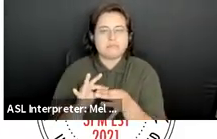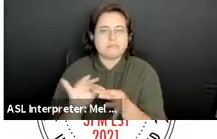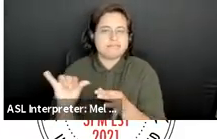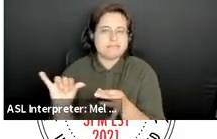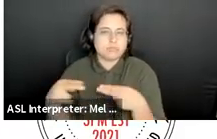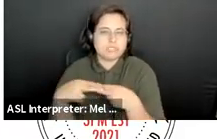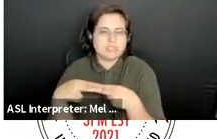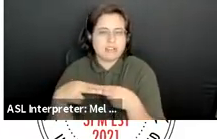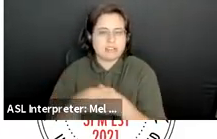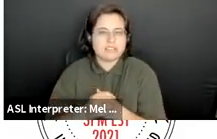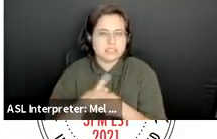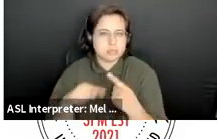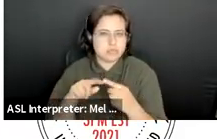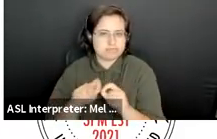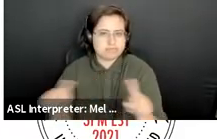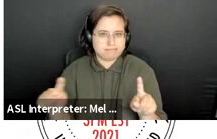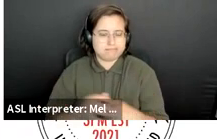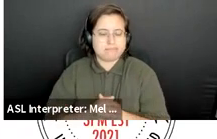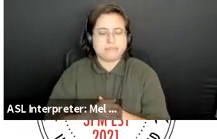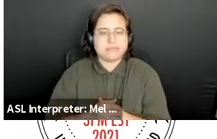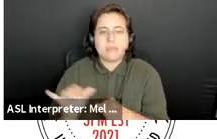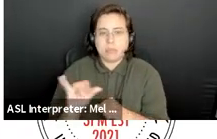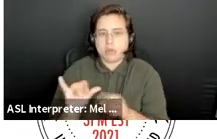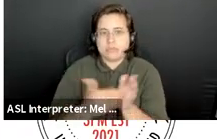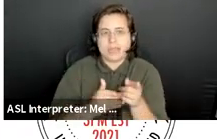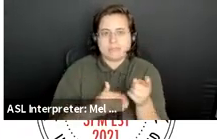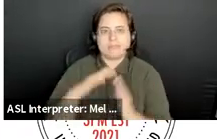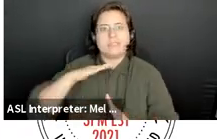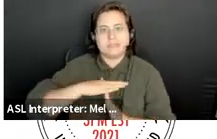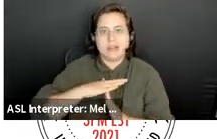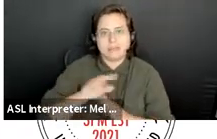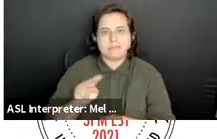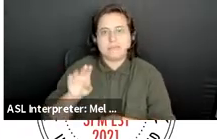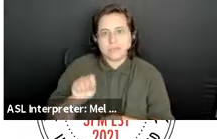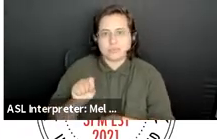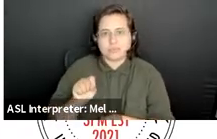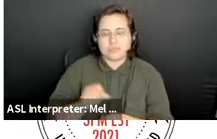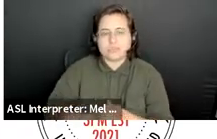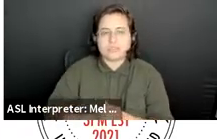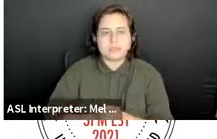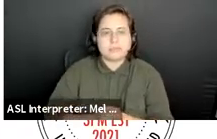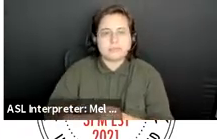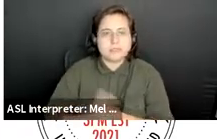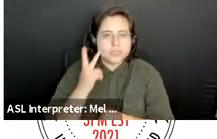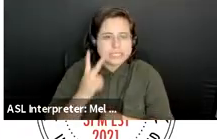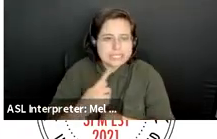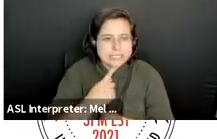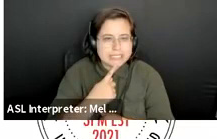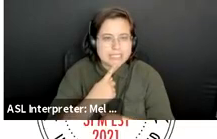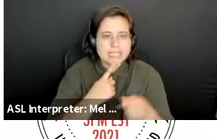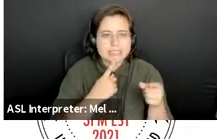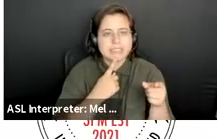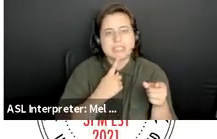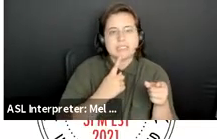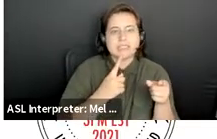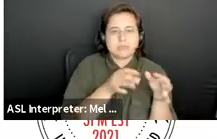slides, but also if you go to Artists from Abroad, you'll see that this is the top news item. And so you can see at the top, it says as of 8/12/21. That will change